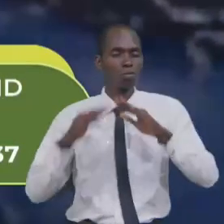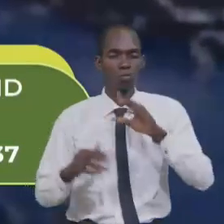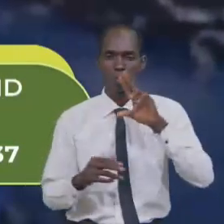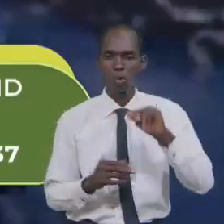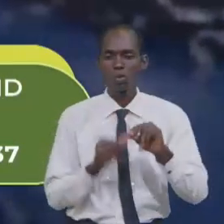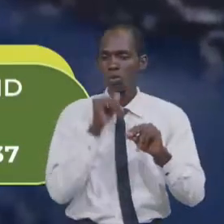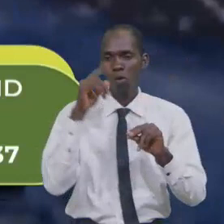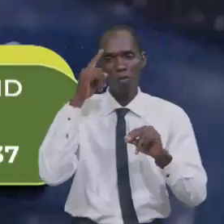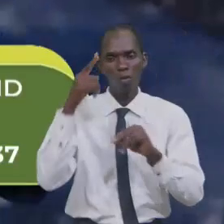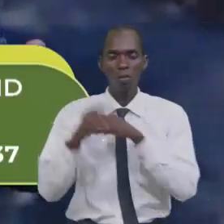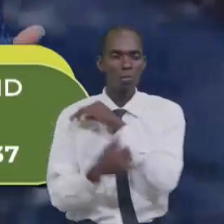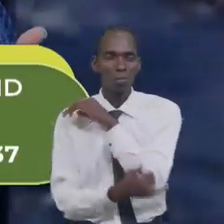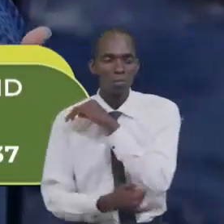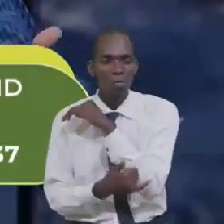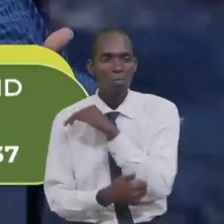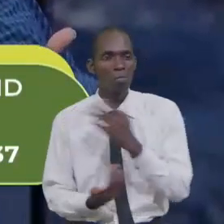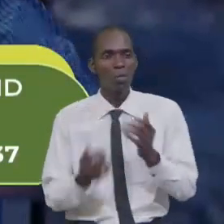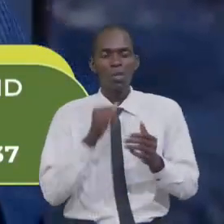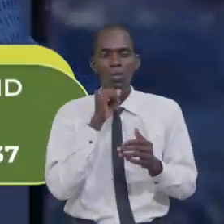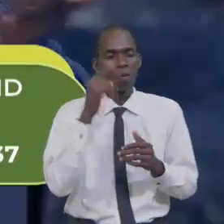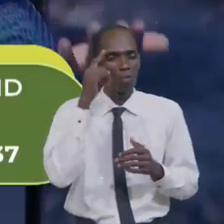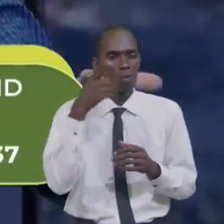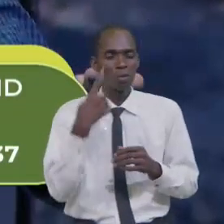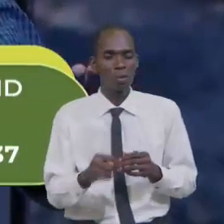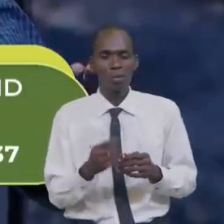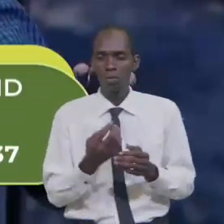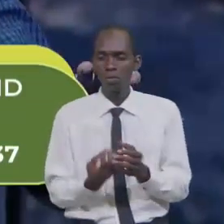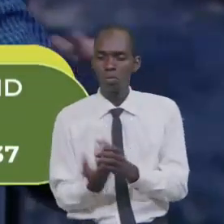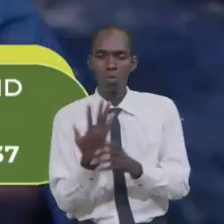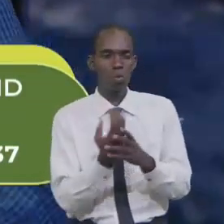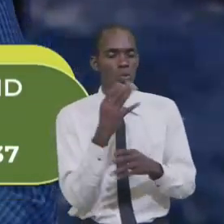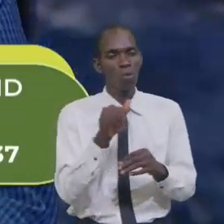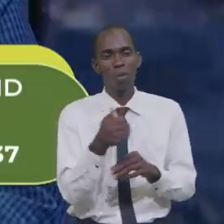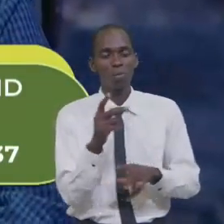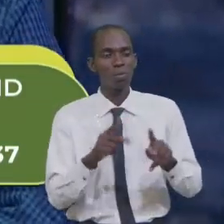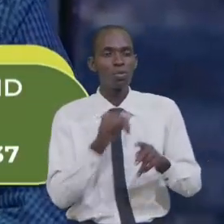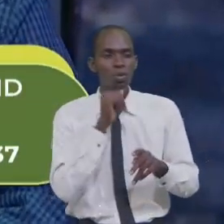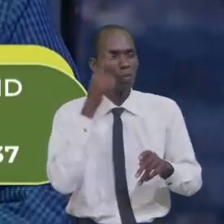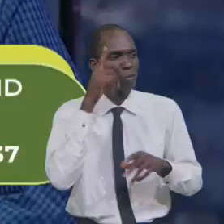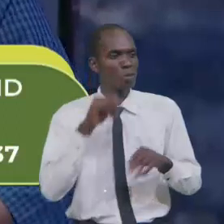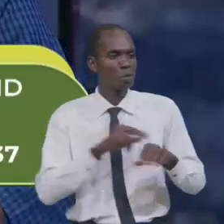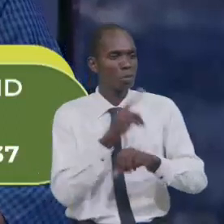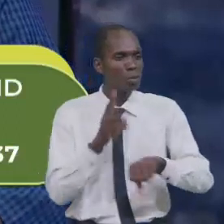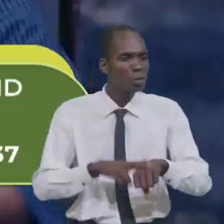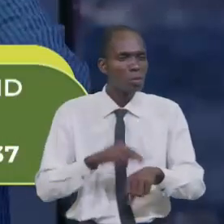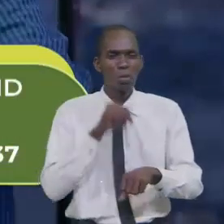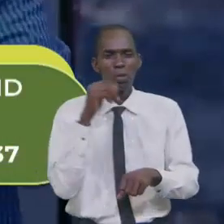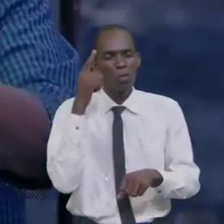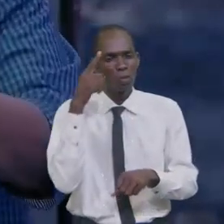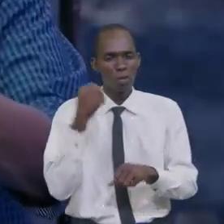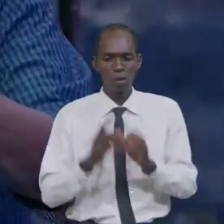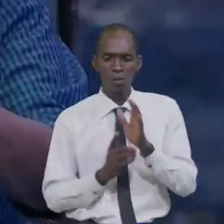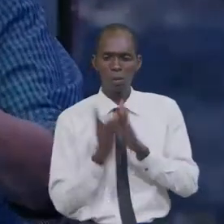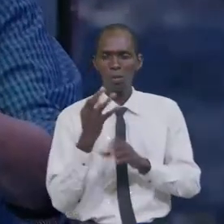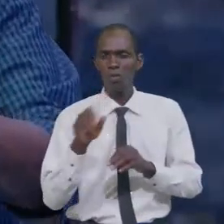country, not for the commonwealth, not for the nations, not for the upliftment of other people.